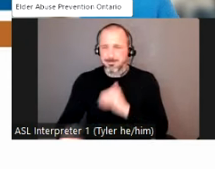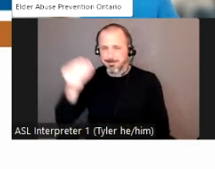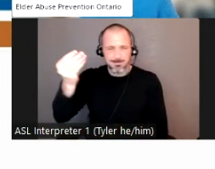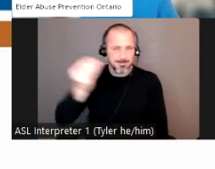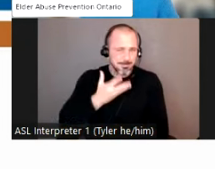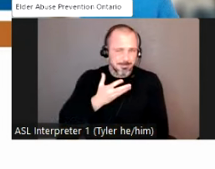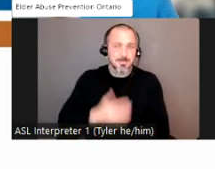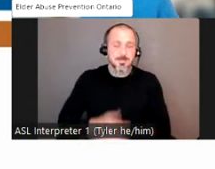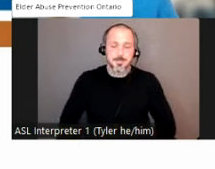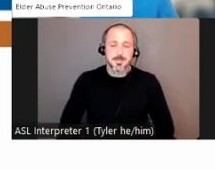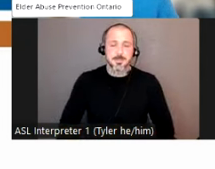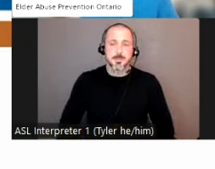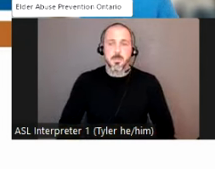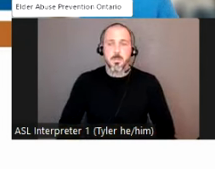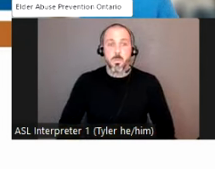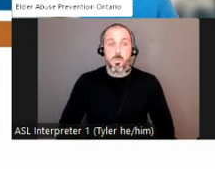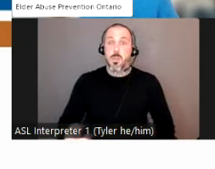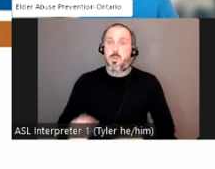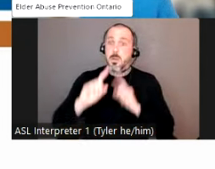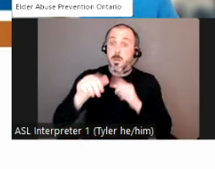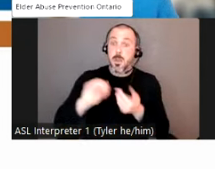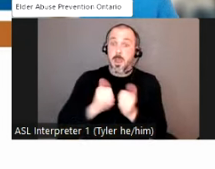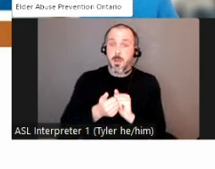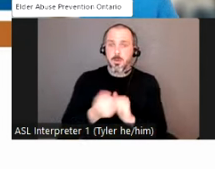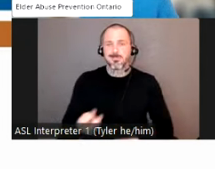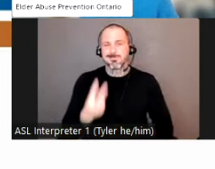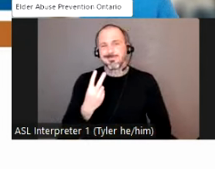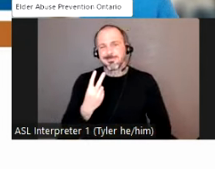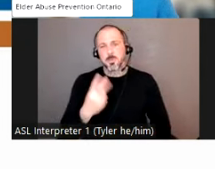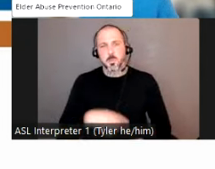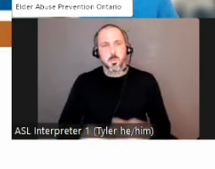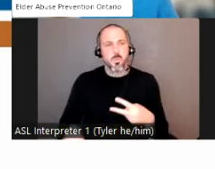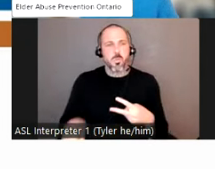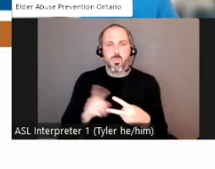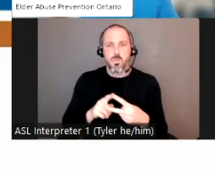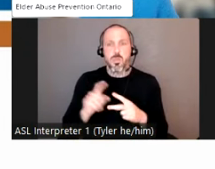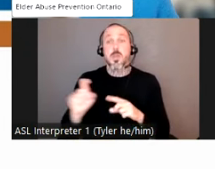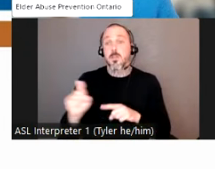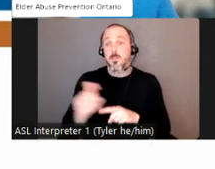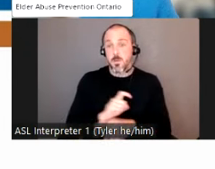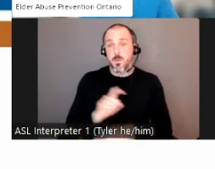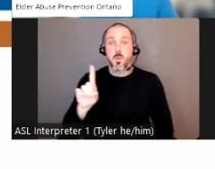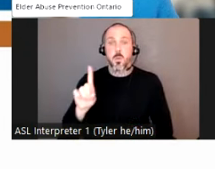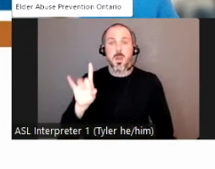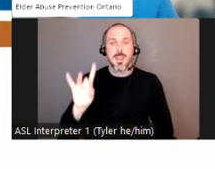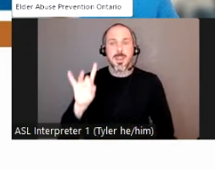So now you can report 2 ways to the Anti-Fraud Centre, either by phoning our toll-free number